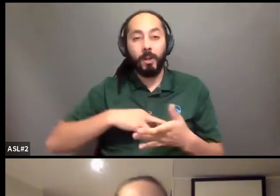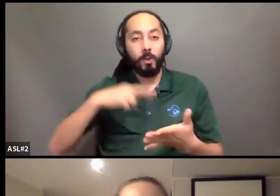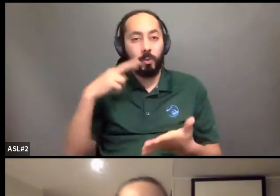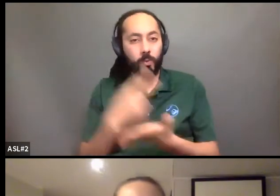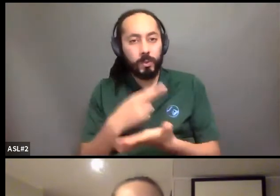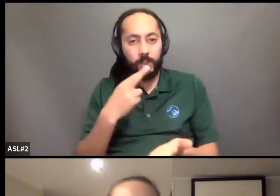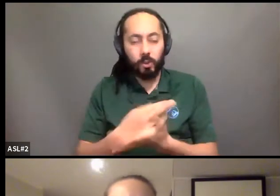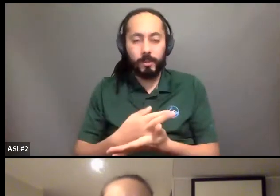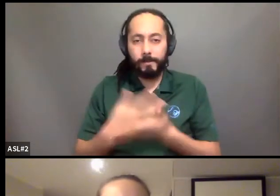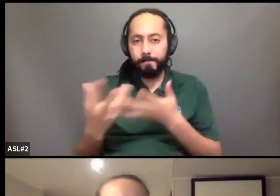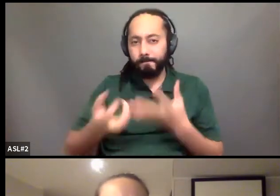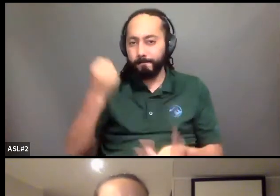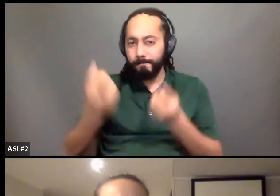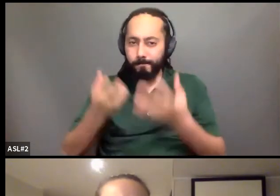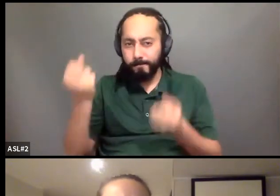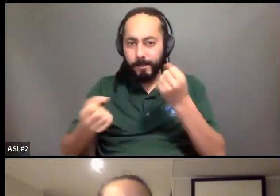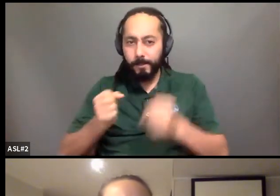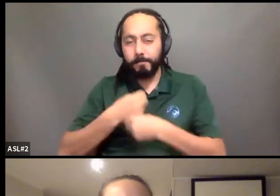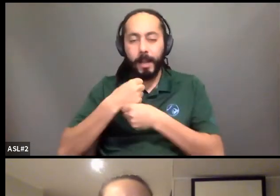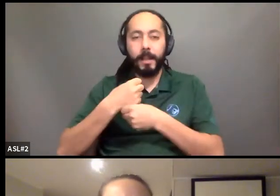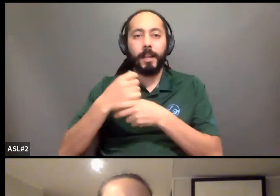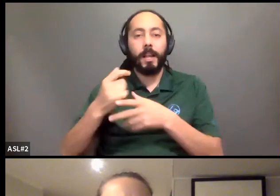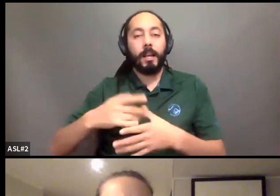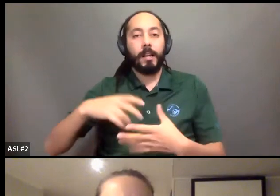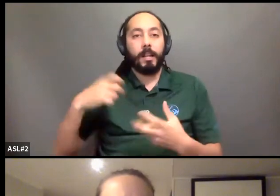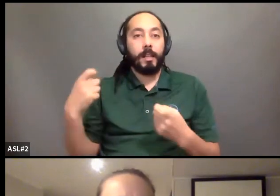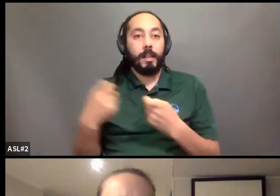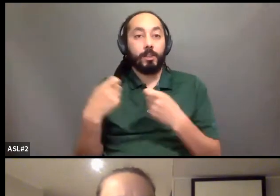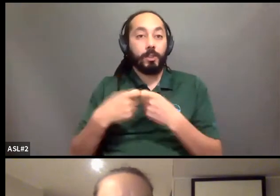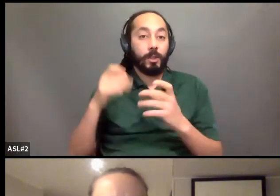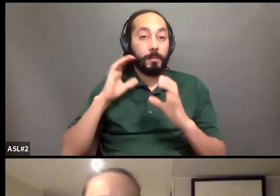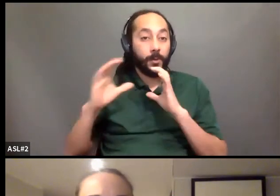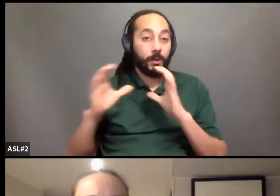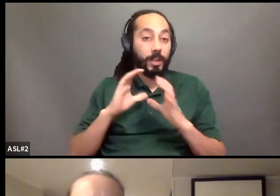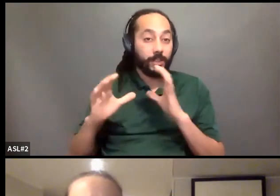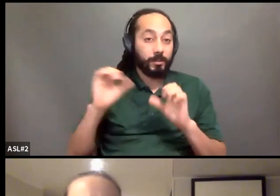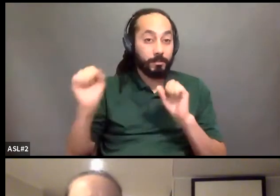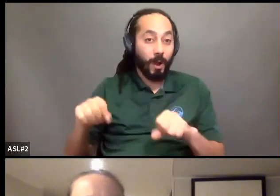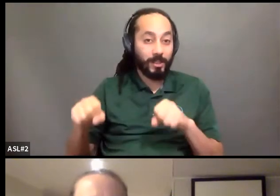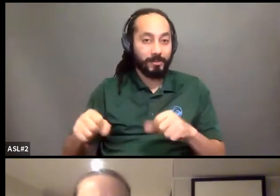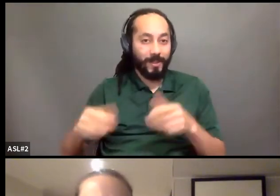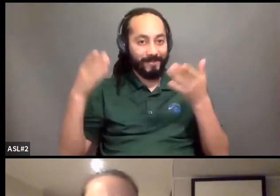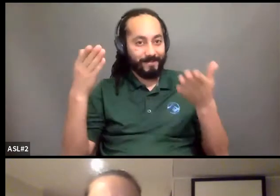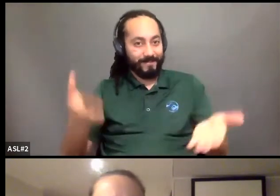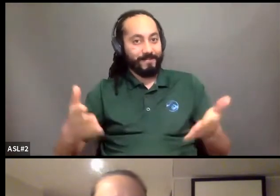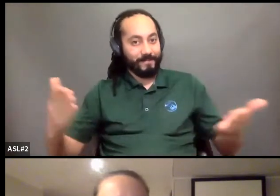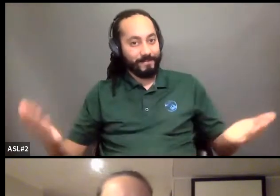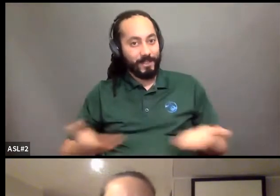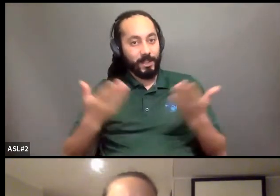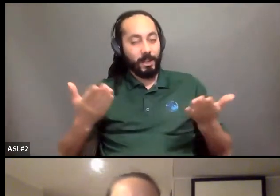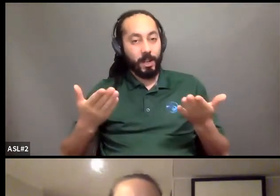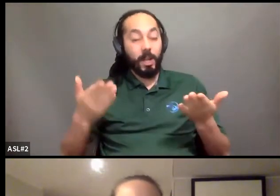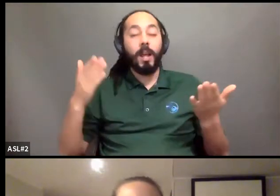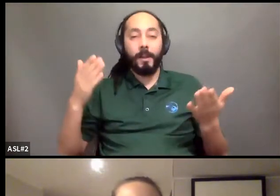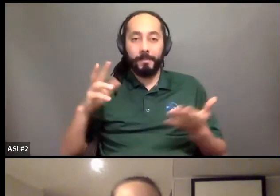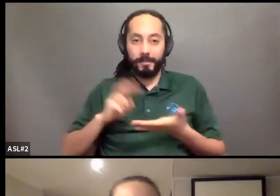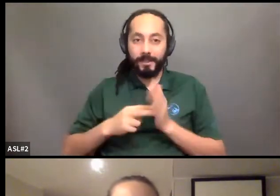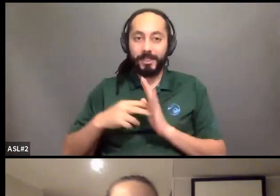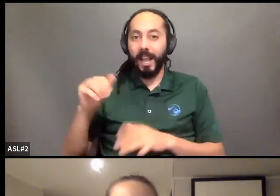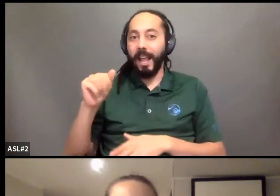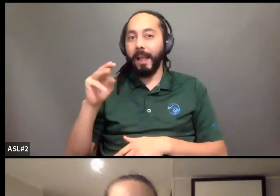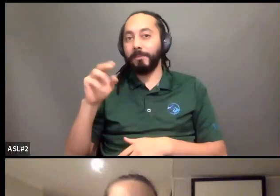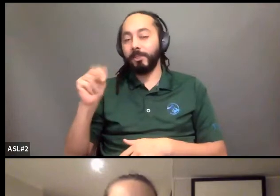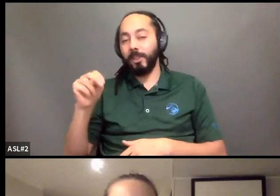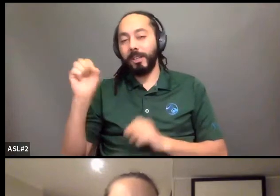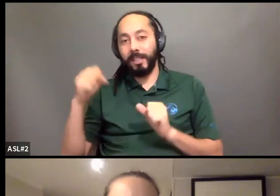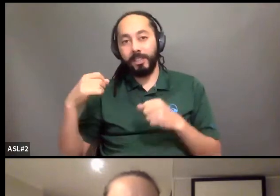this kind of electronic communication possible, which is necessary for Amazon to be able to sell the things it